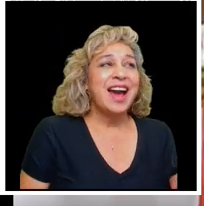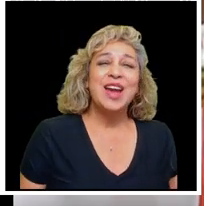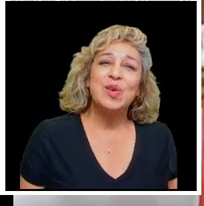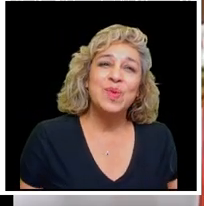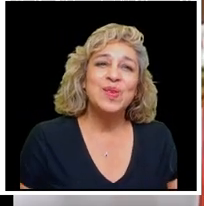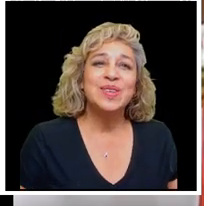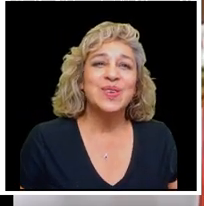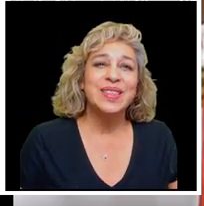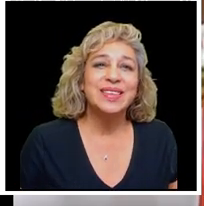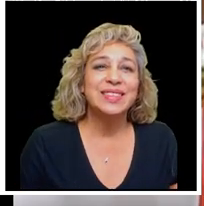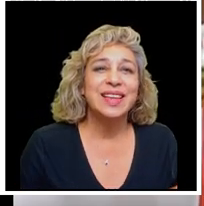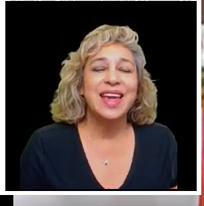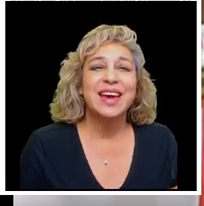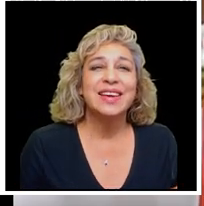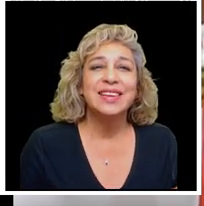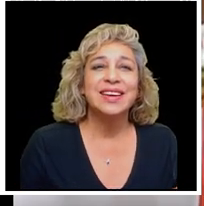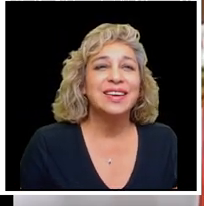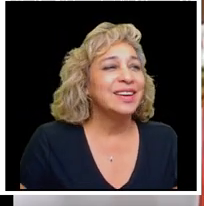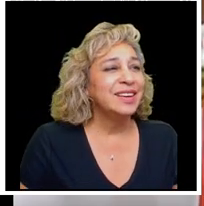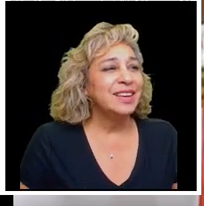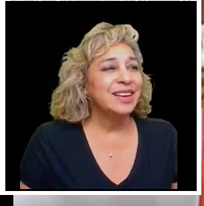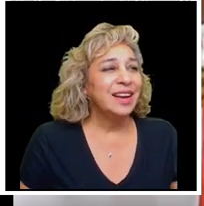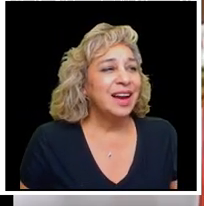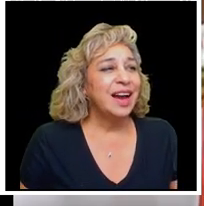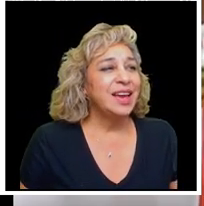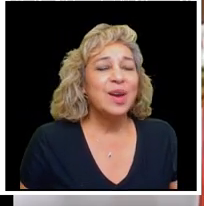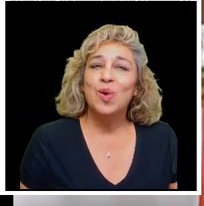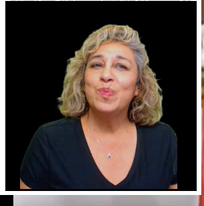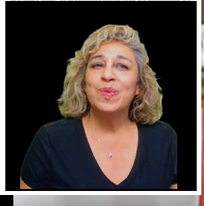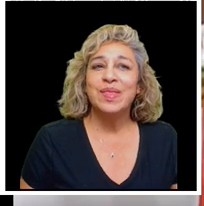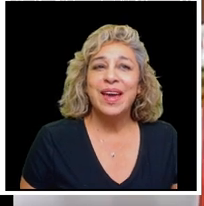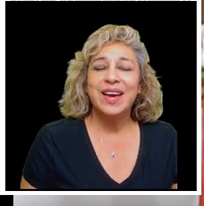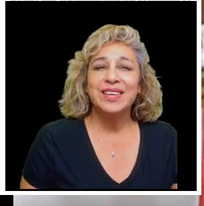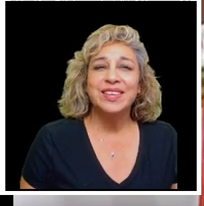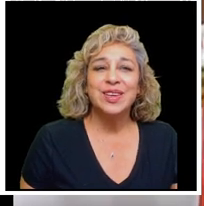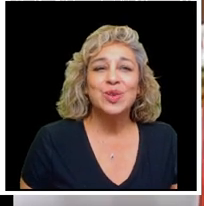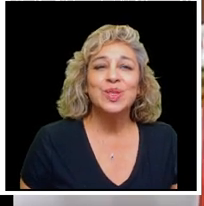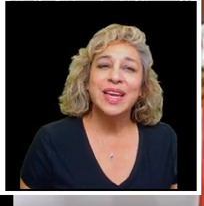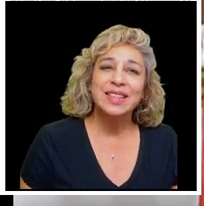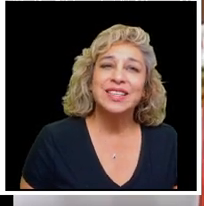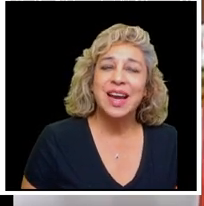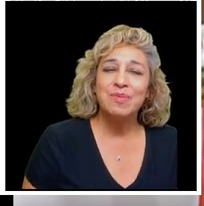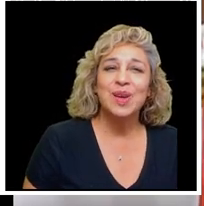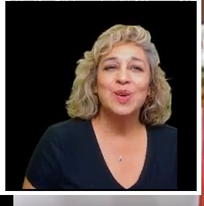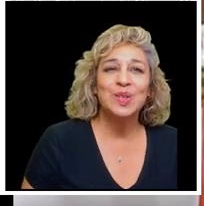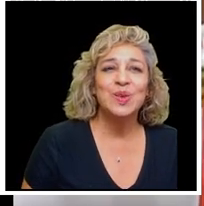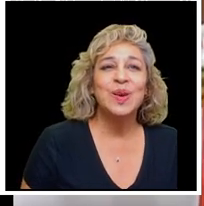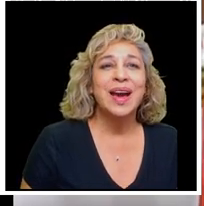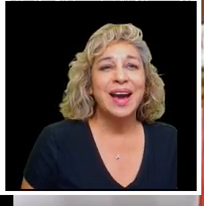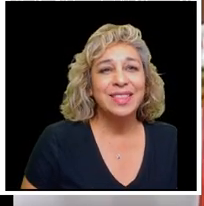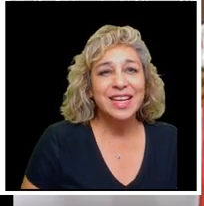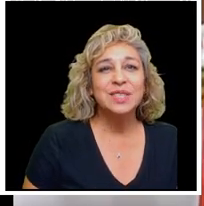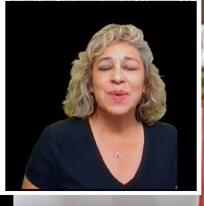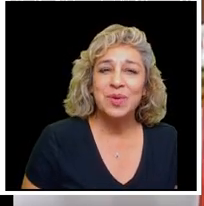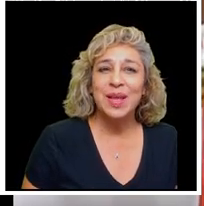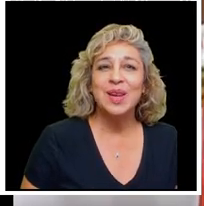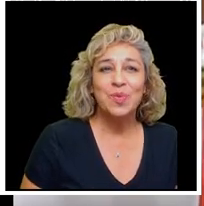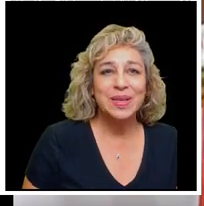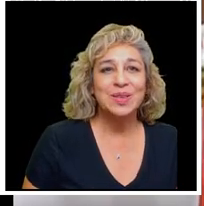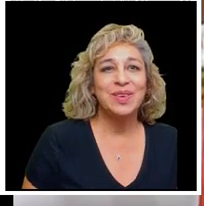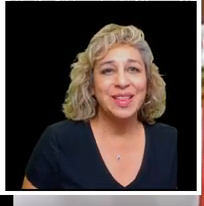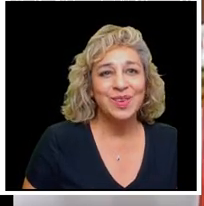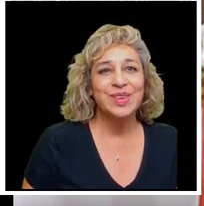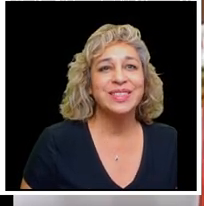I hope you enjoy this and I hope that you'll take the time and go to Andres Manuel